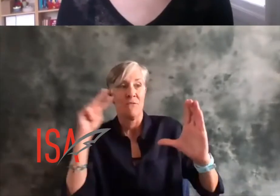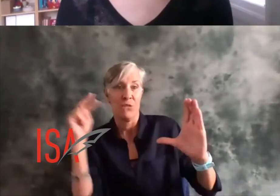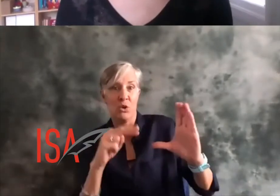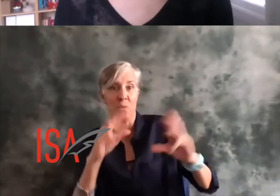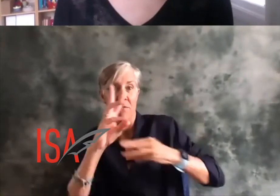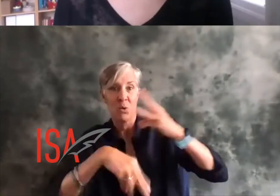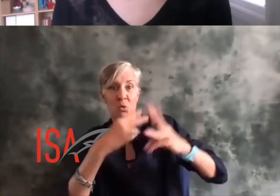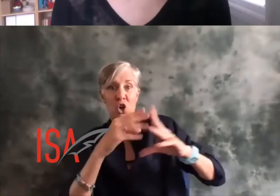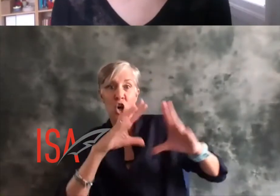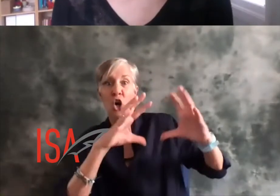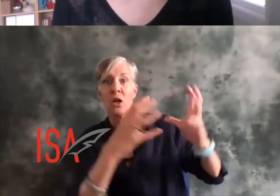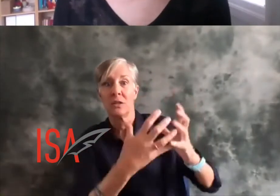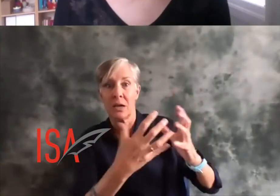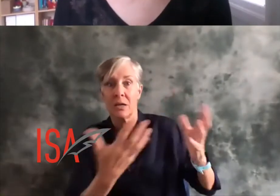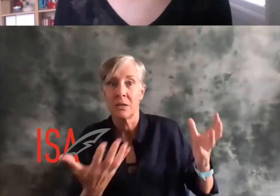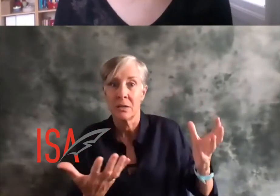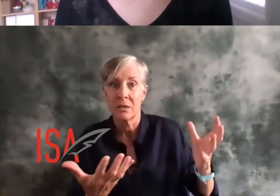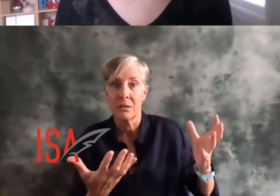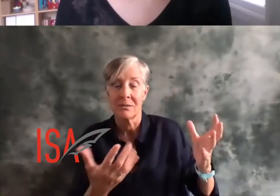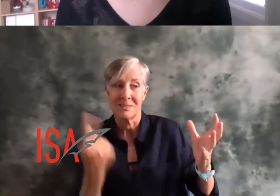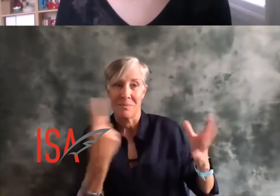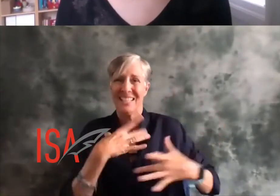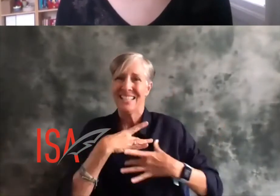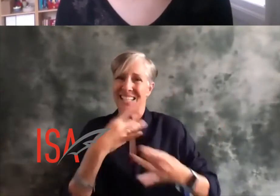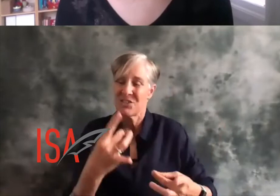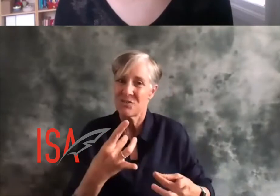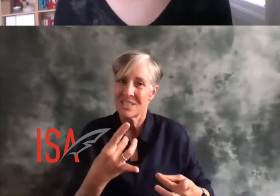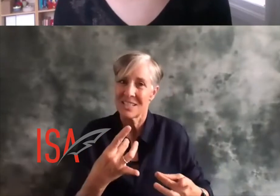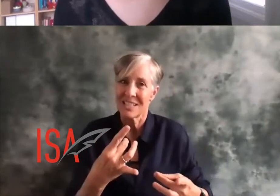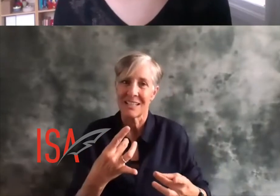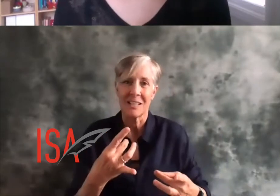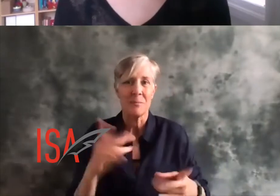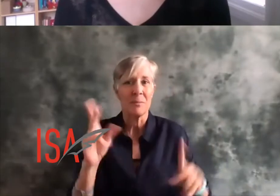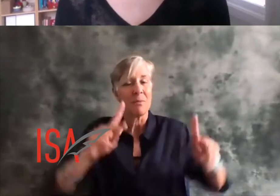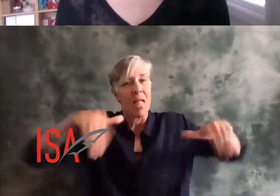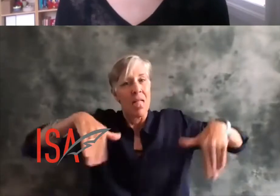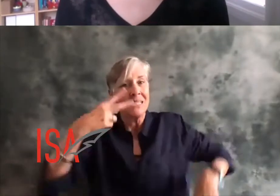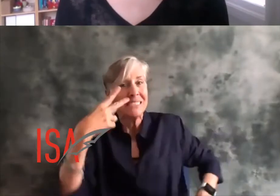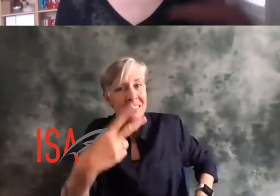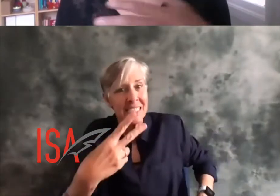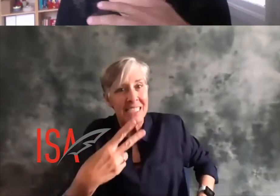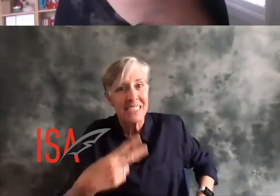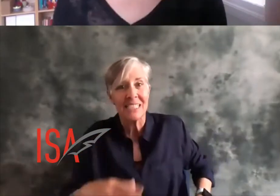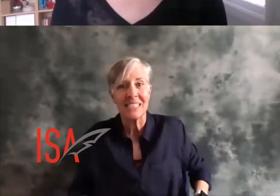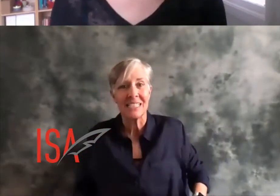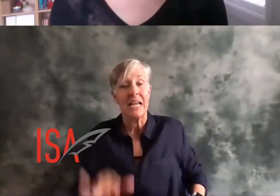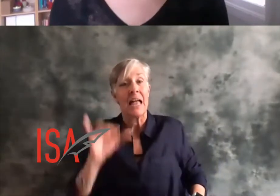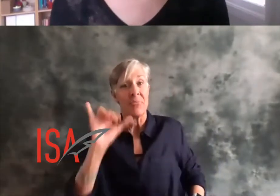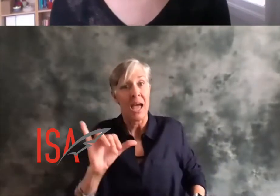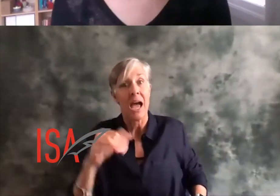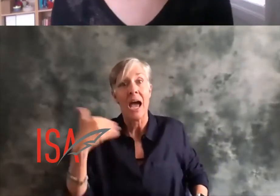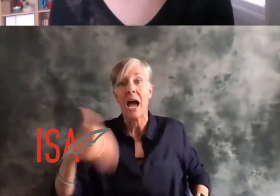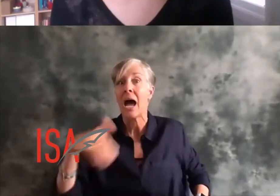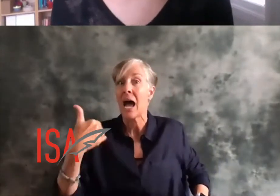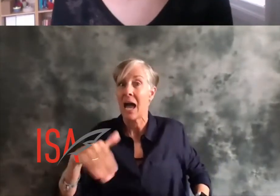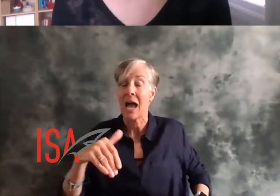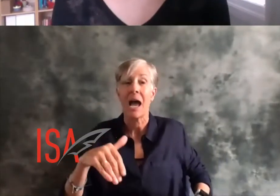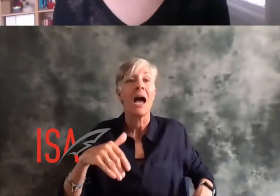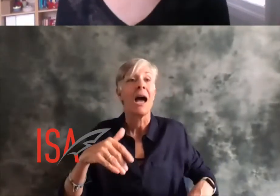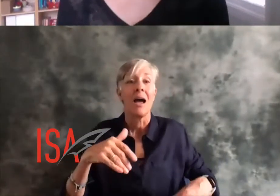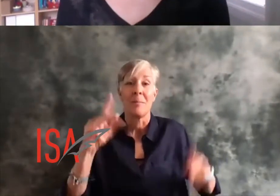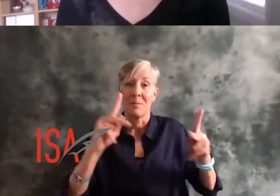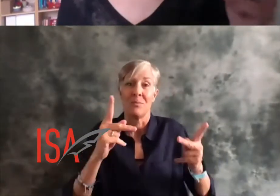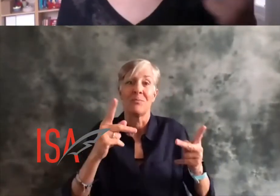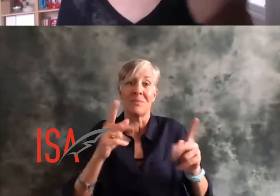is just interesting and something that hasn't been seen before. So that is a huge playing field right now,